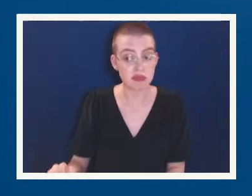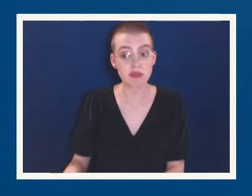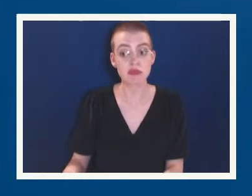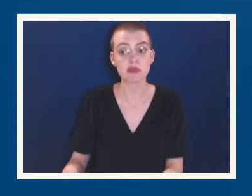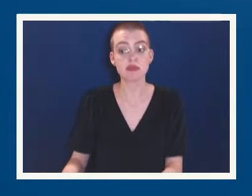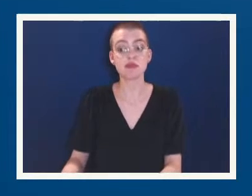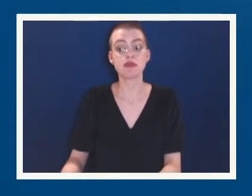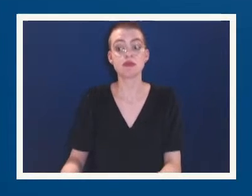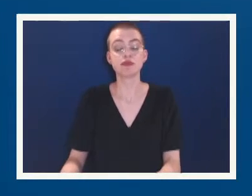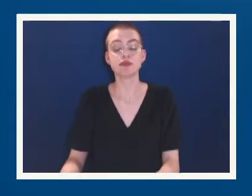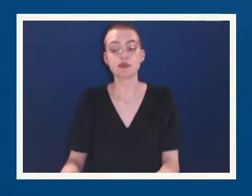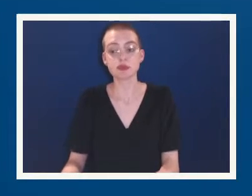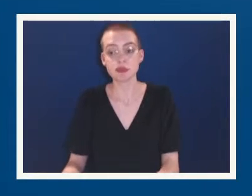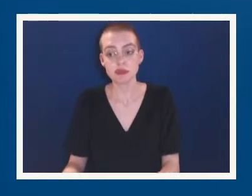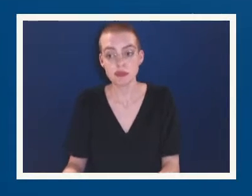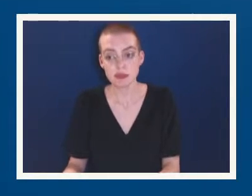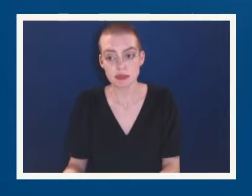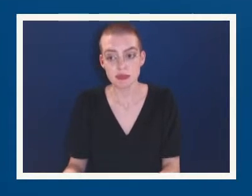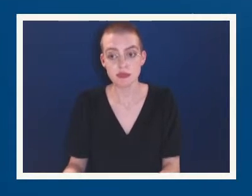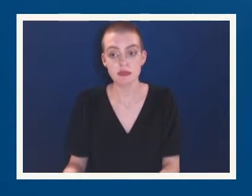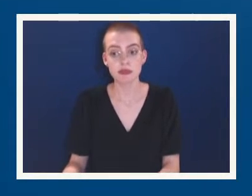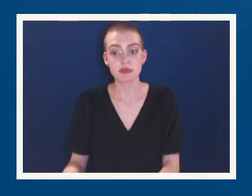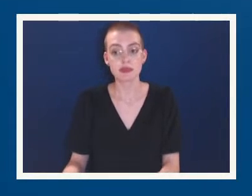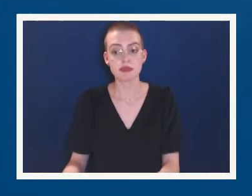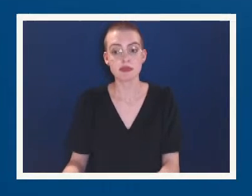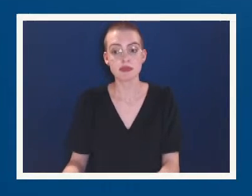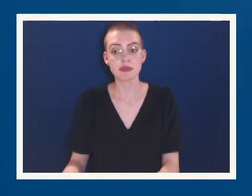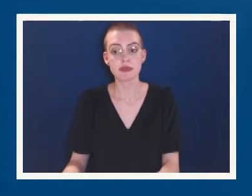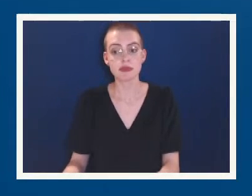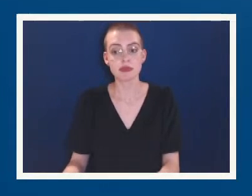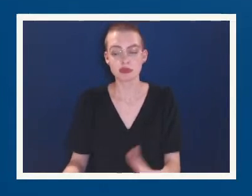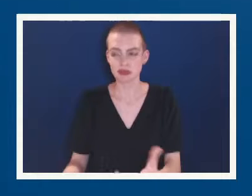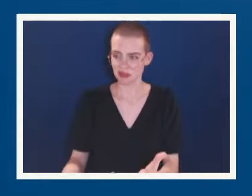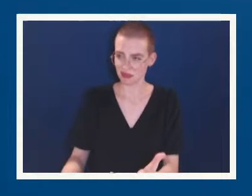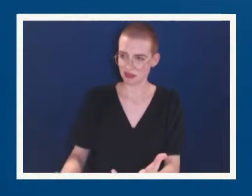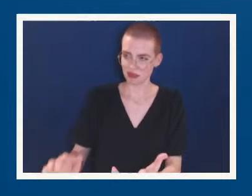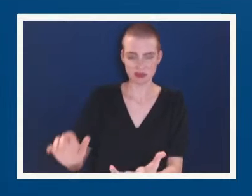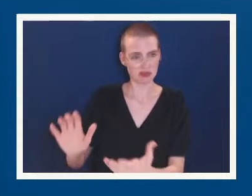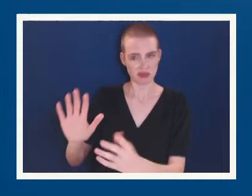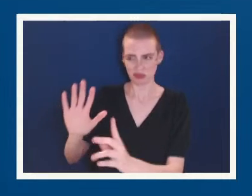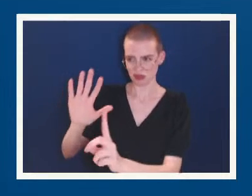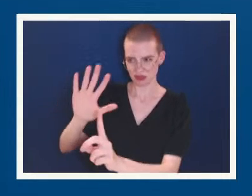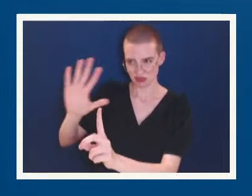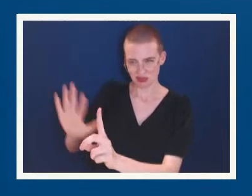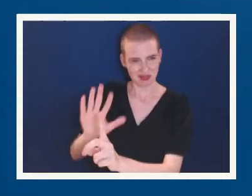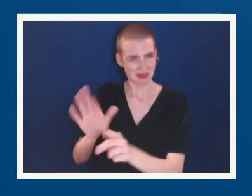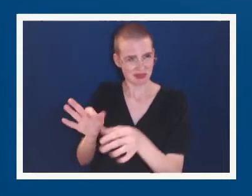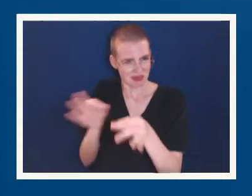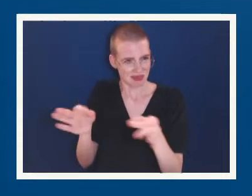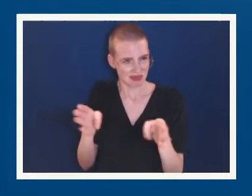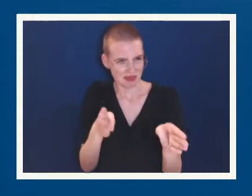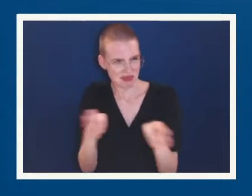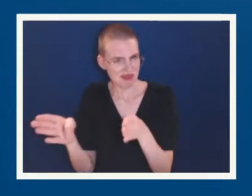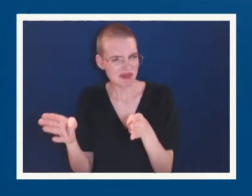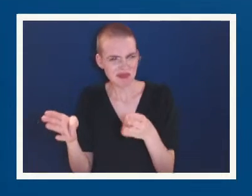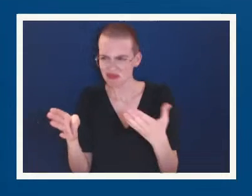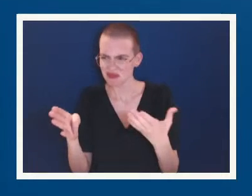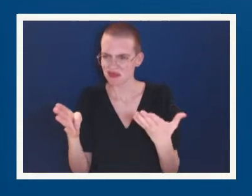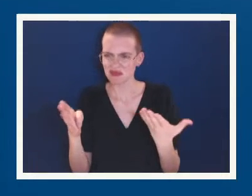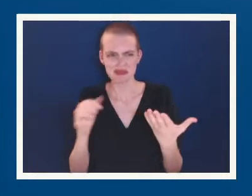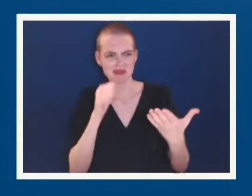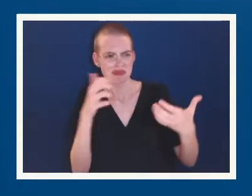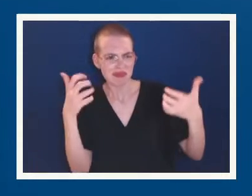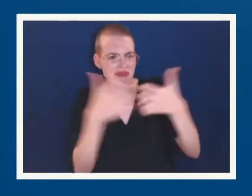Listen, that is not how our democracy works. That's not how we do things in